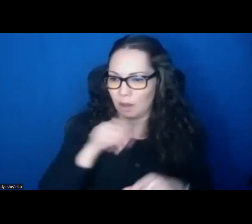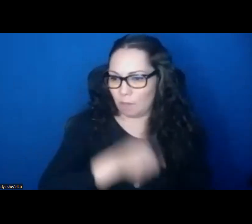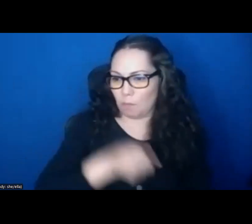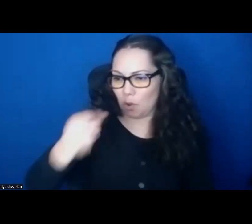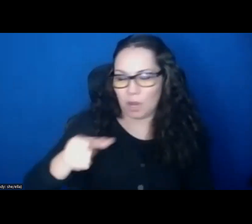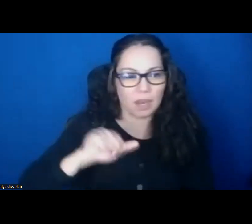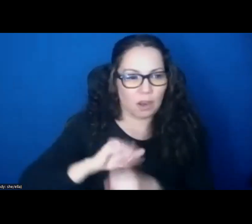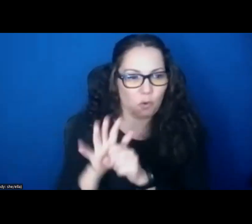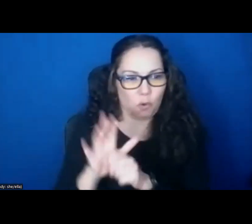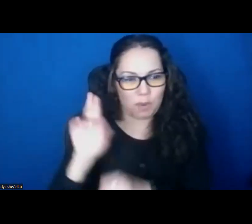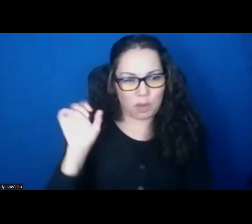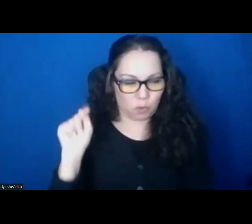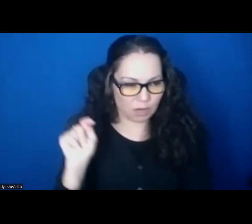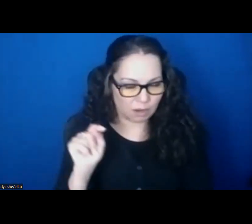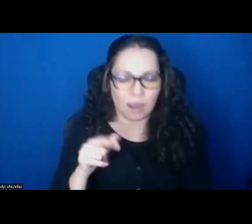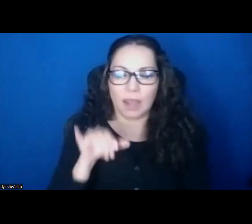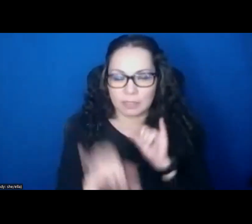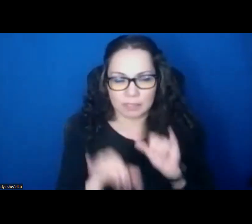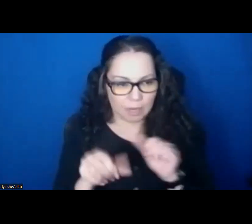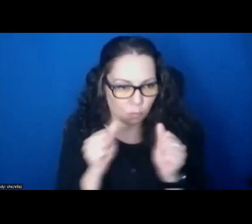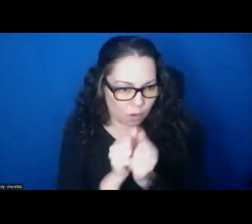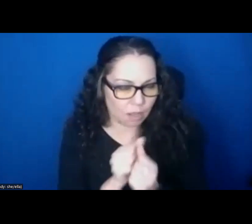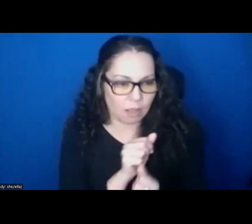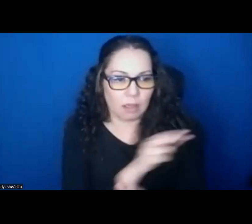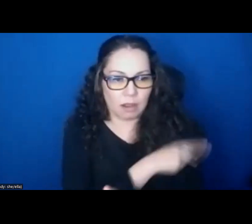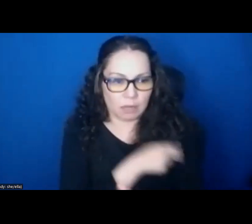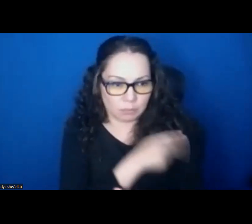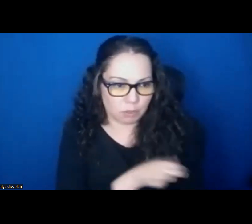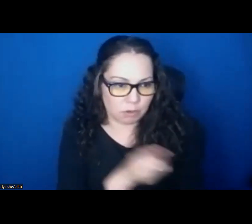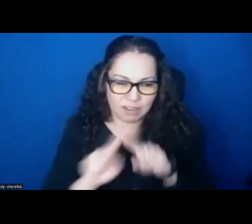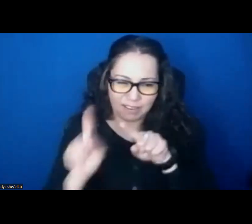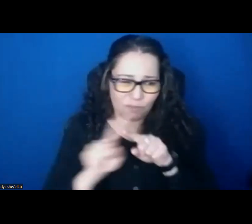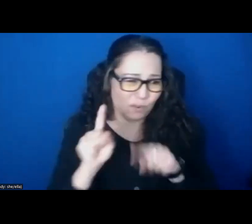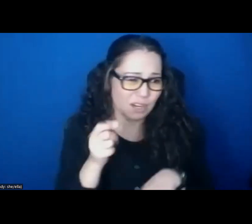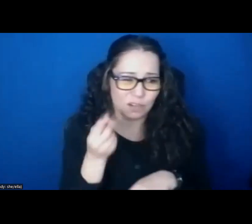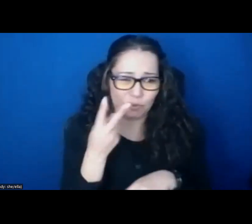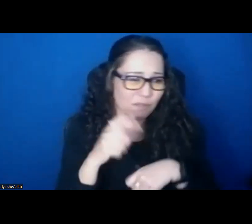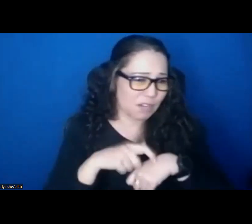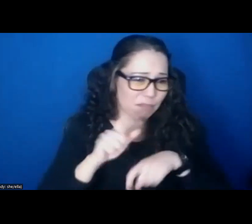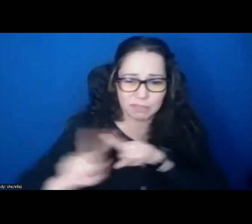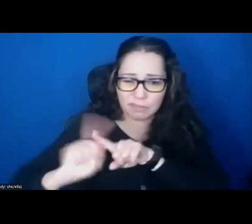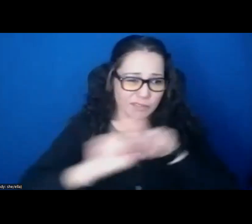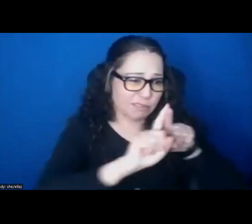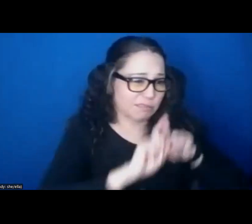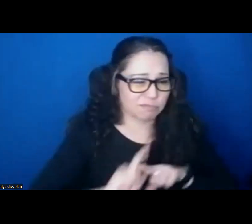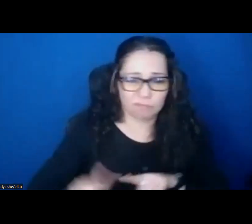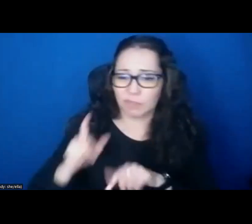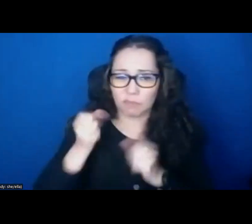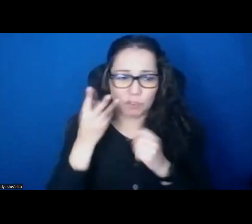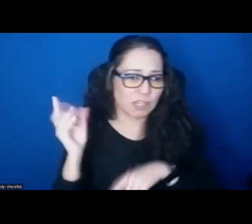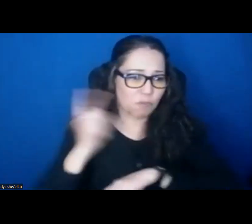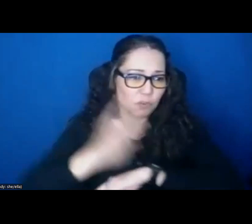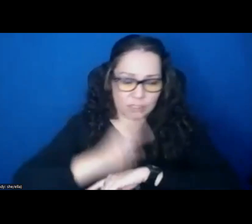I stayed with my mom in the hospital on at least half a dozen different occasions, each time for at least several days.